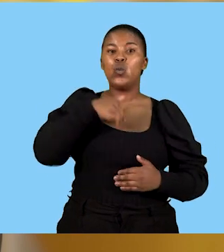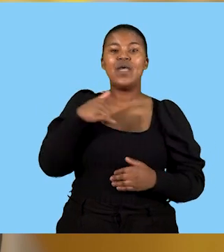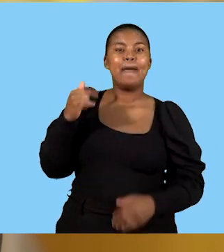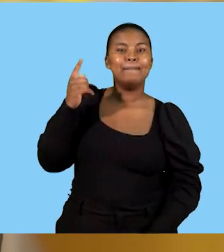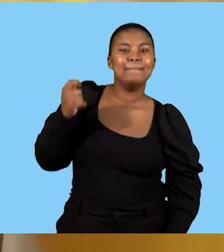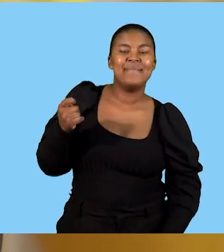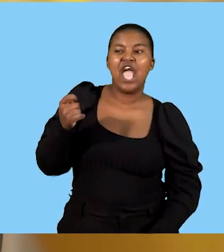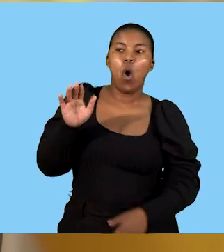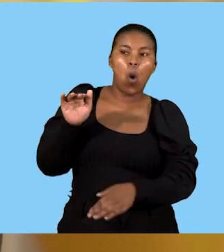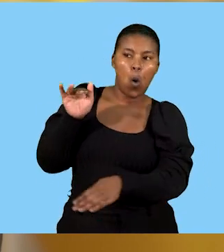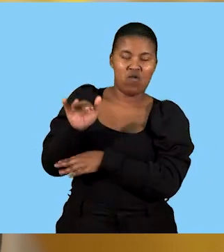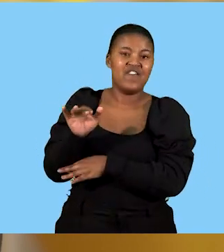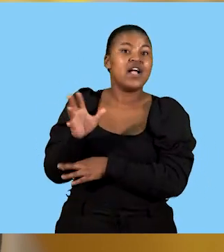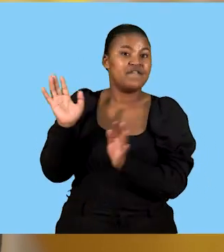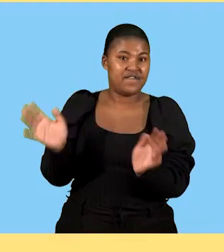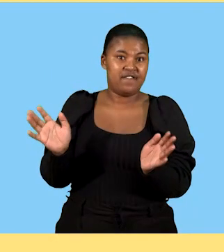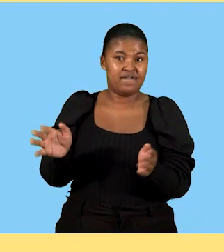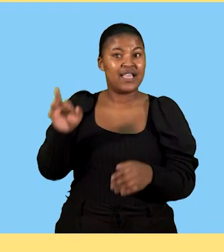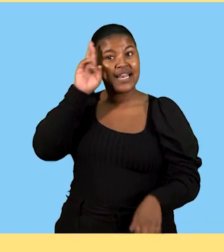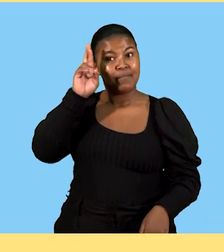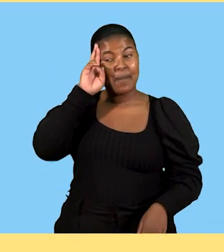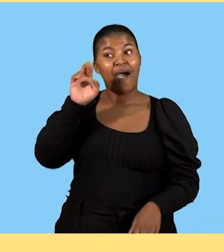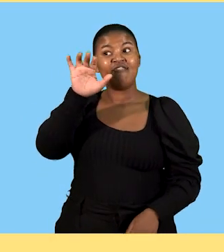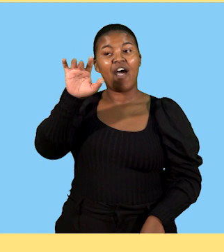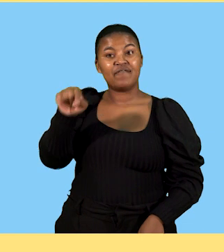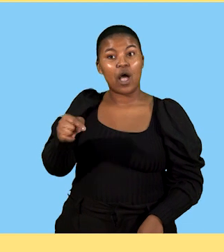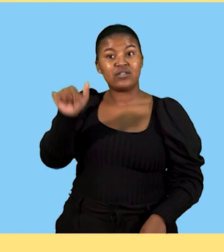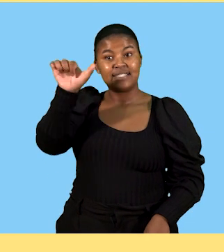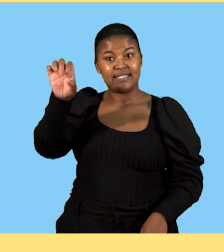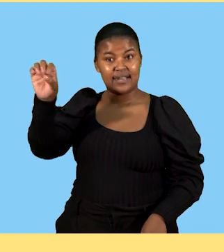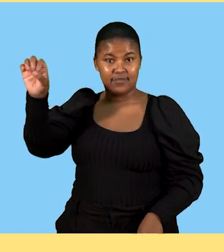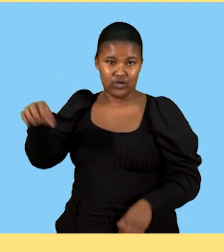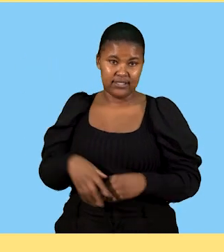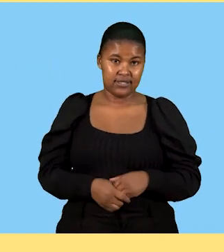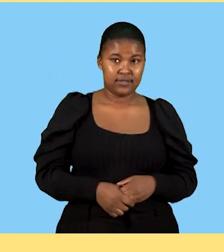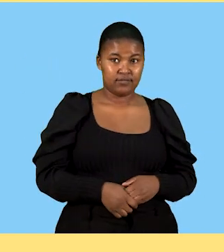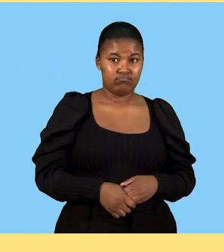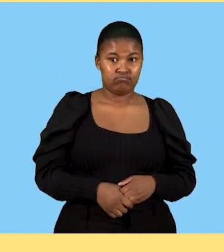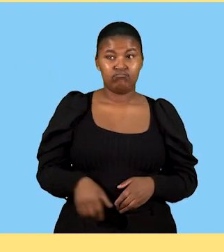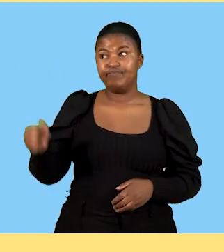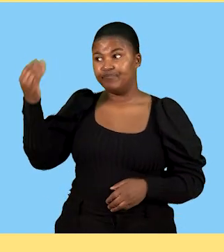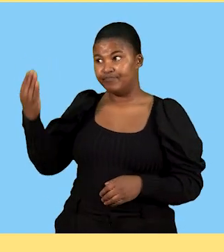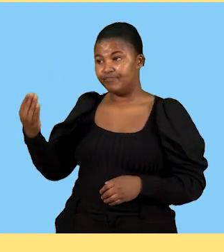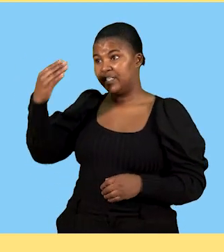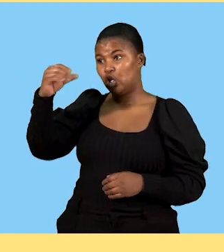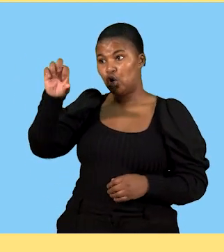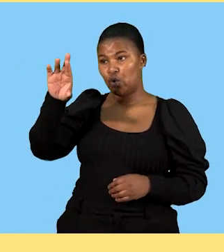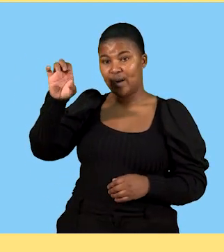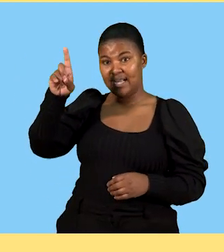which was prepaid. You remember the 5,600. So I'll come to the credit side, then I say prepaid